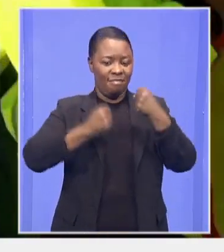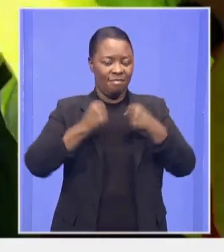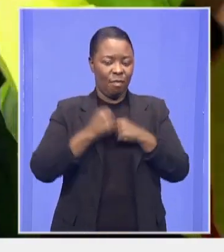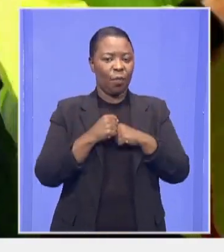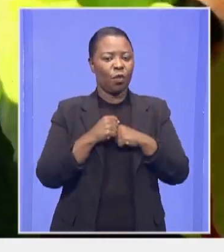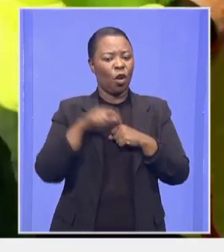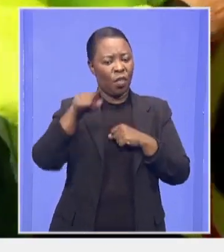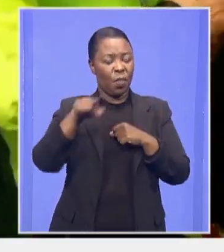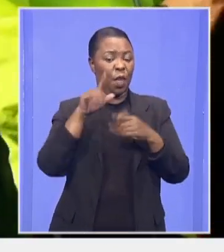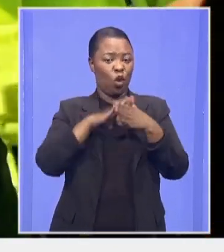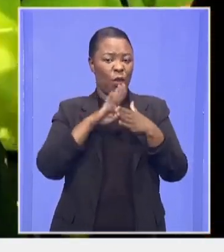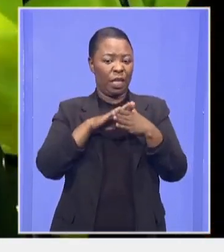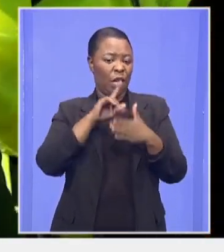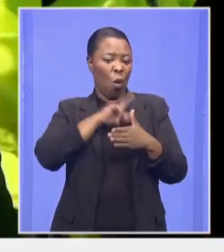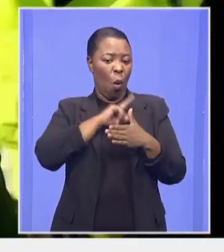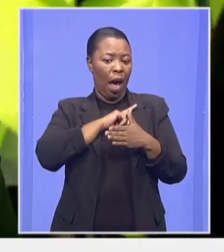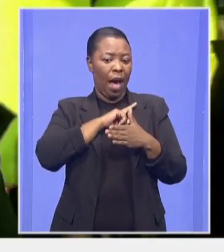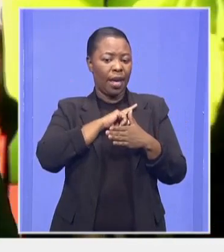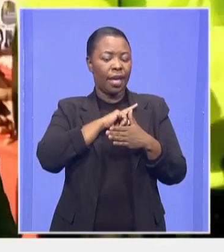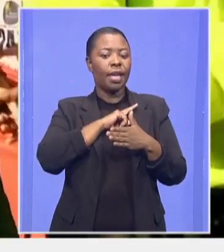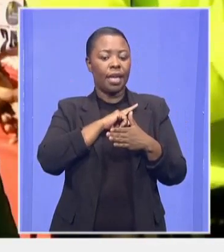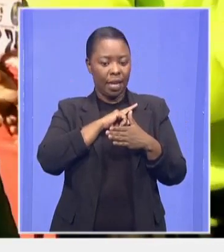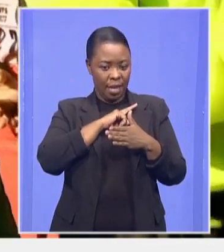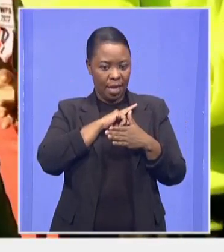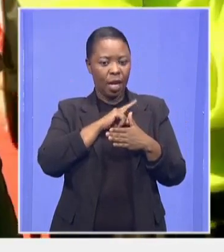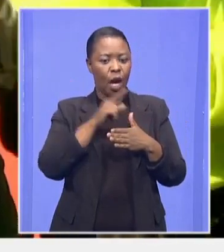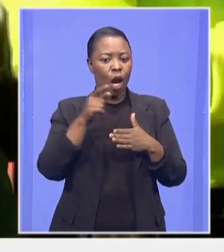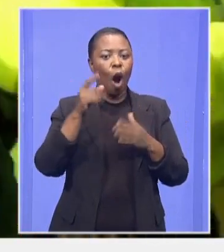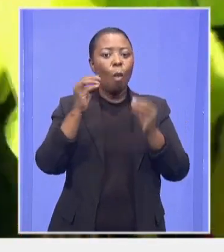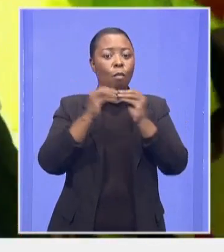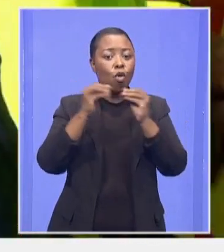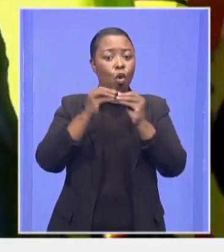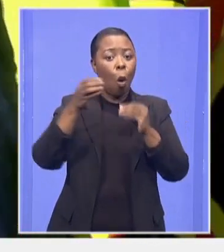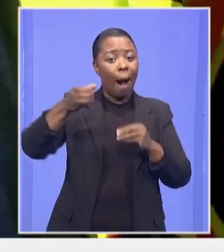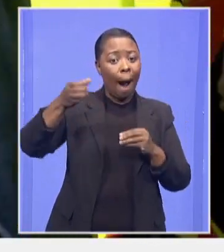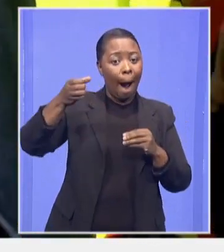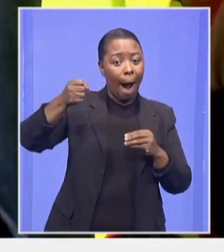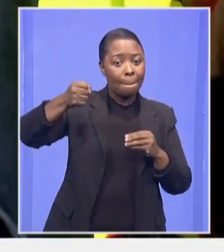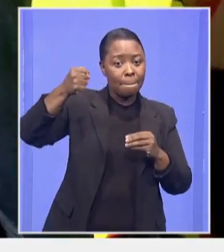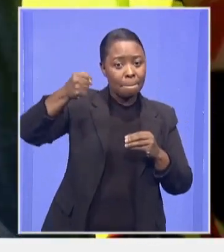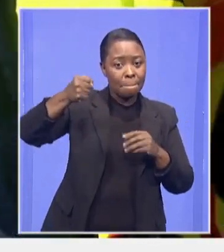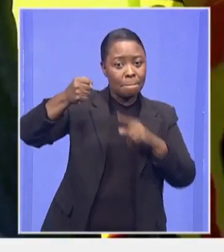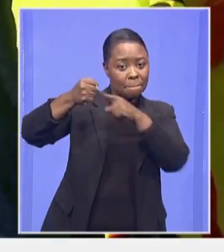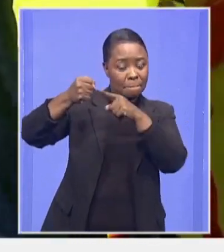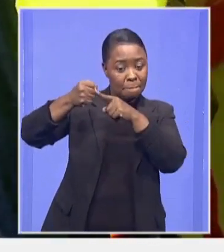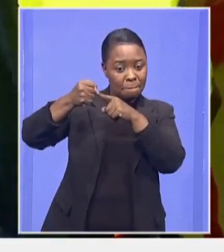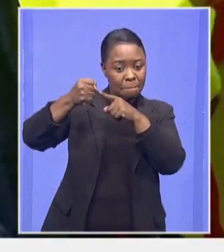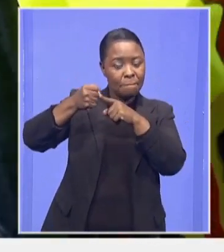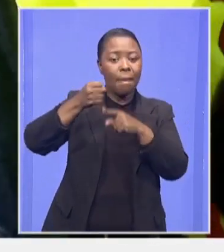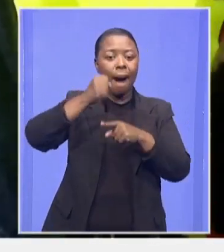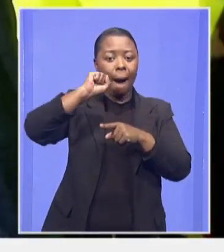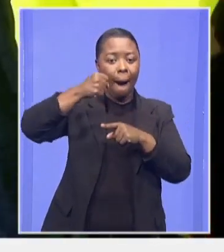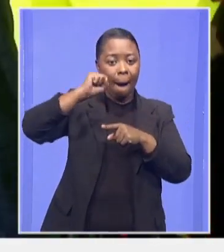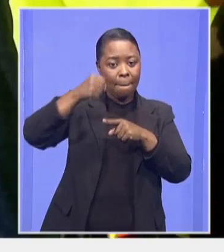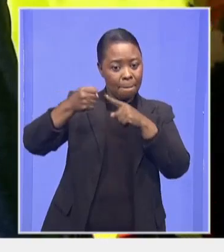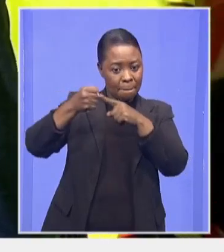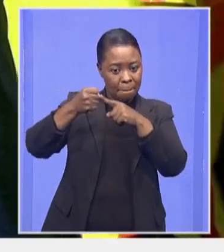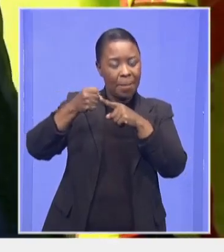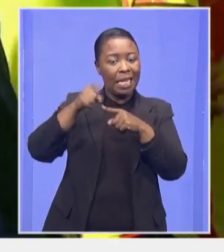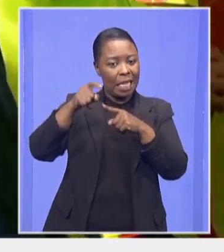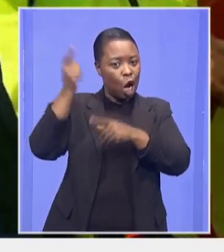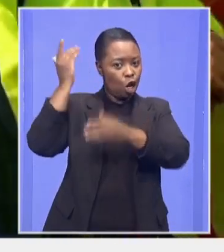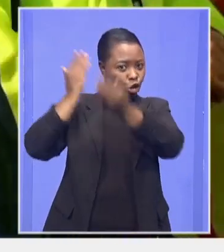race is obviously running through the Bull Cup, which is also a very historic area of Cape Town.